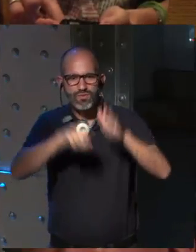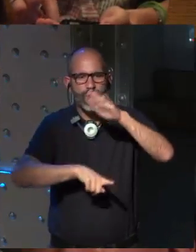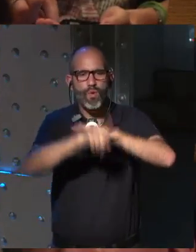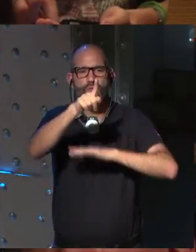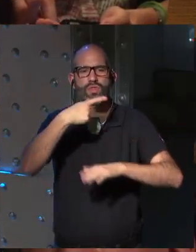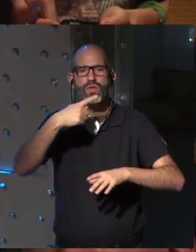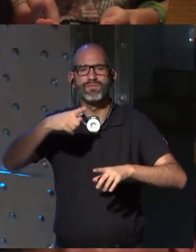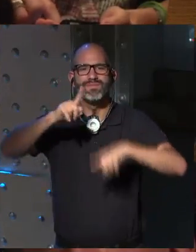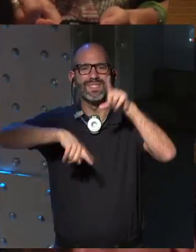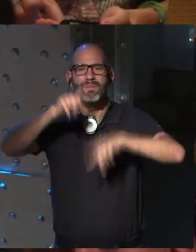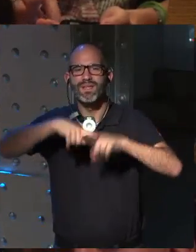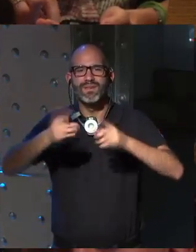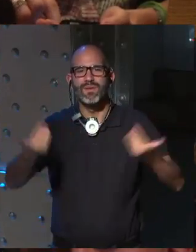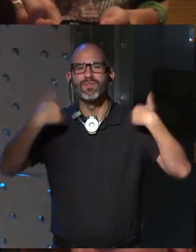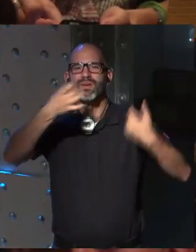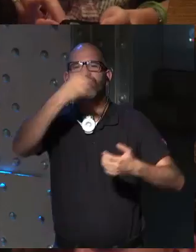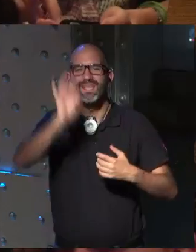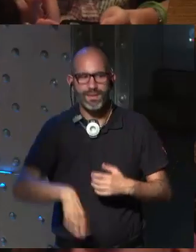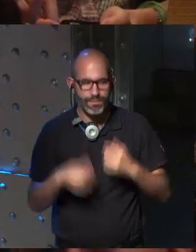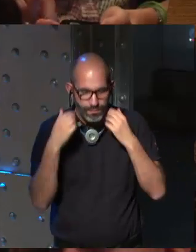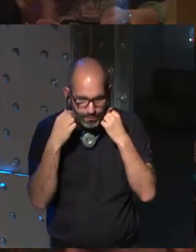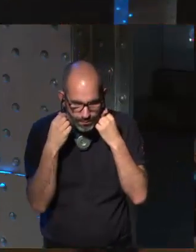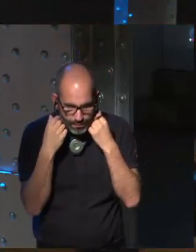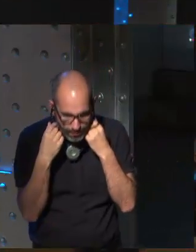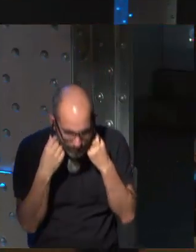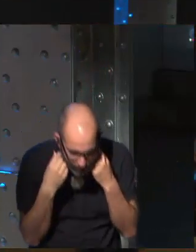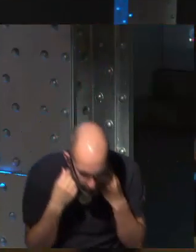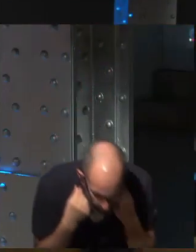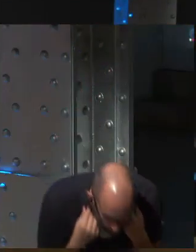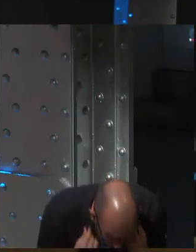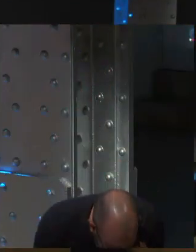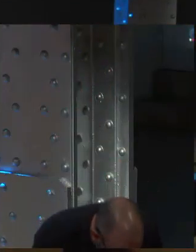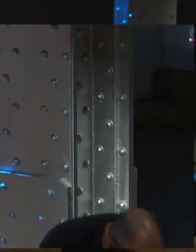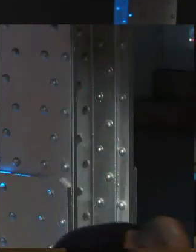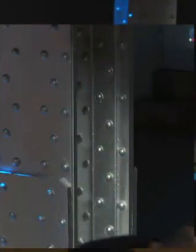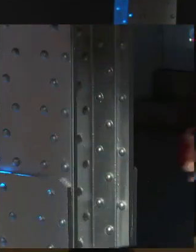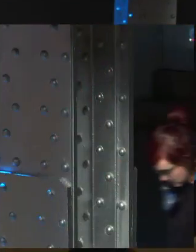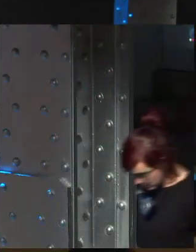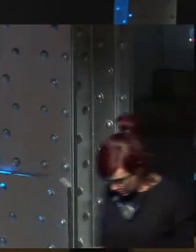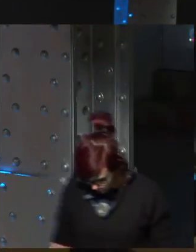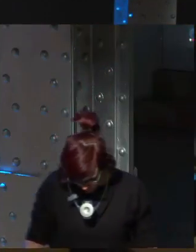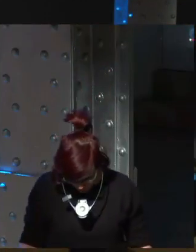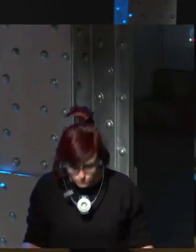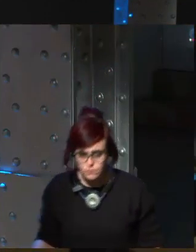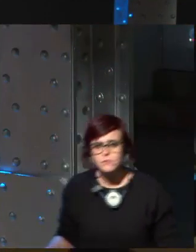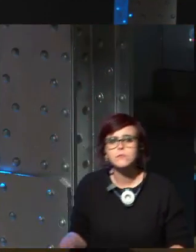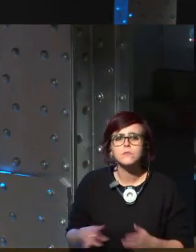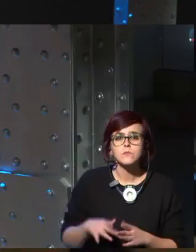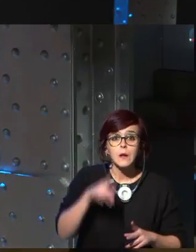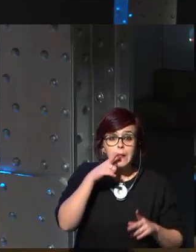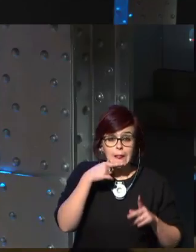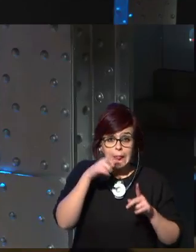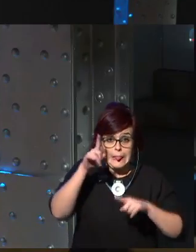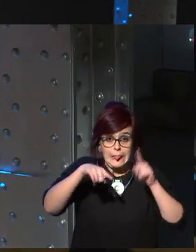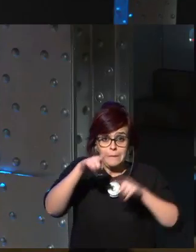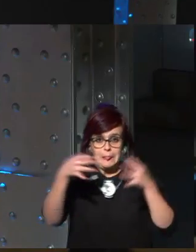to listen to music, both analog, digital, and physical. What do they rely on? Well, I'm not sure if